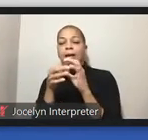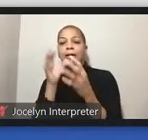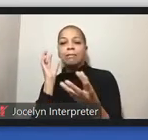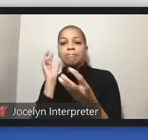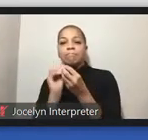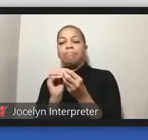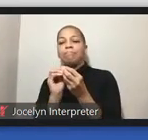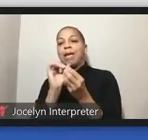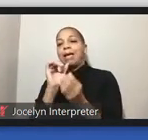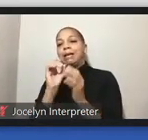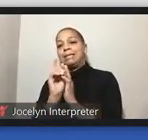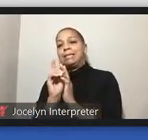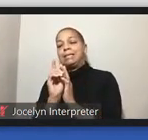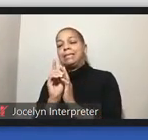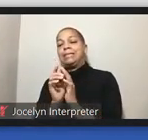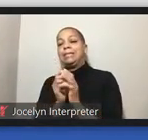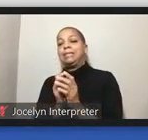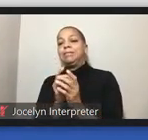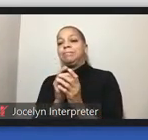society.